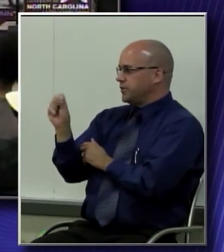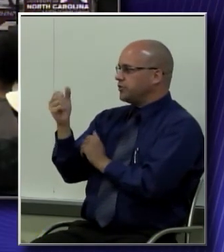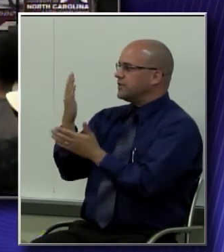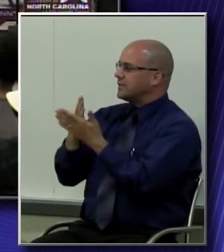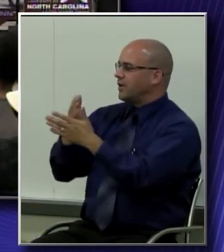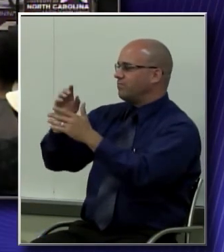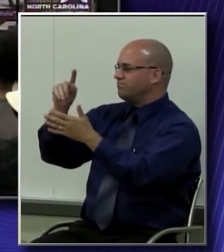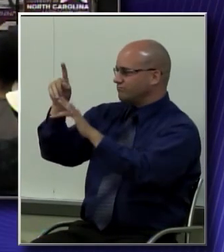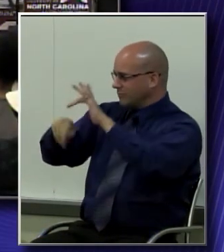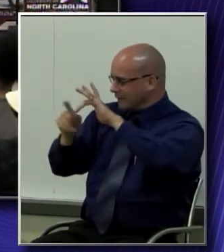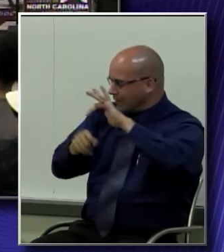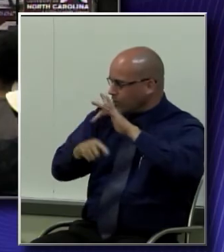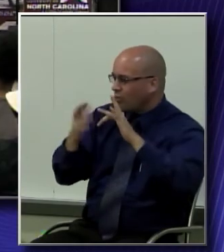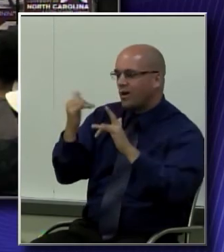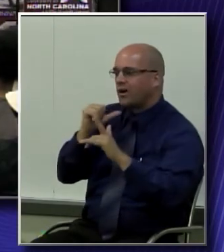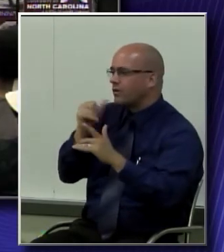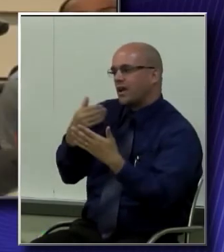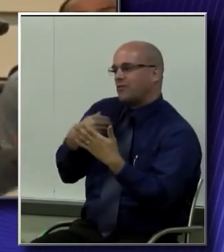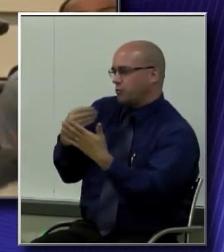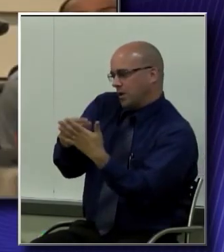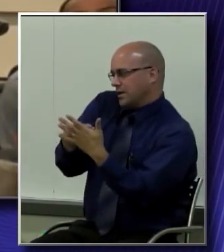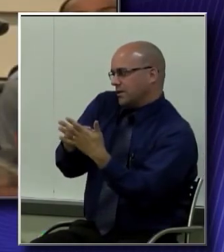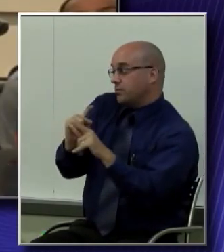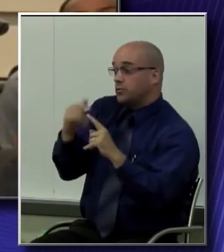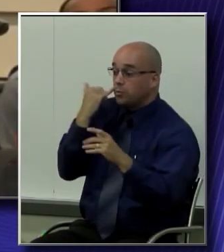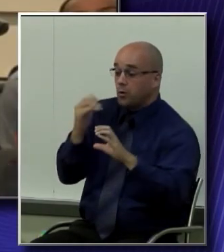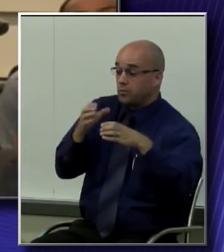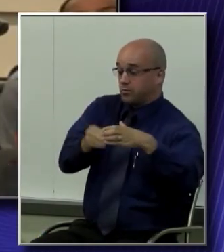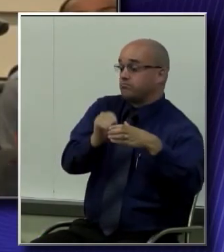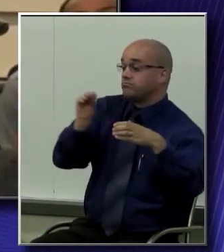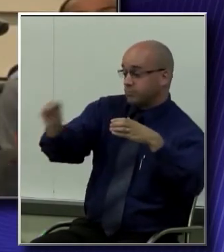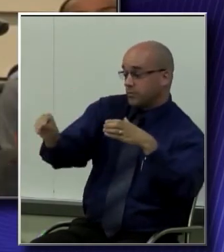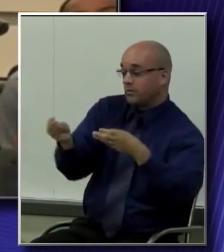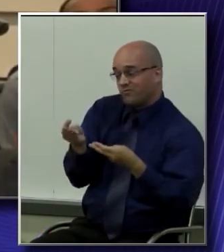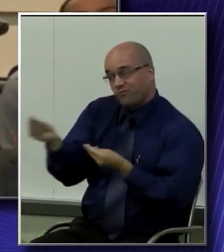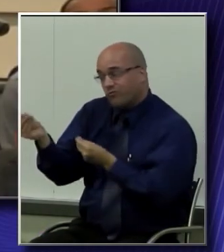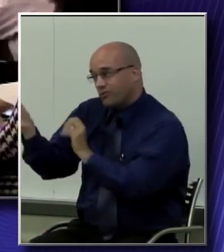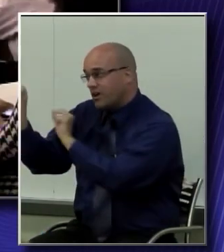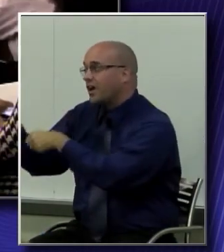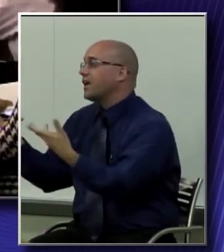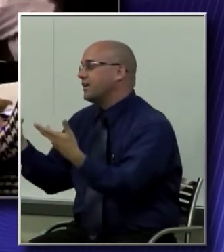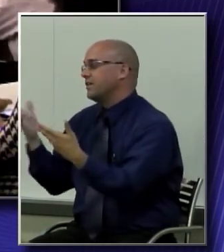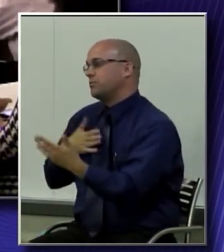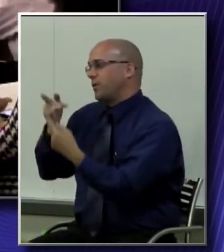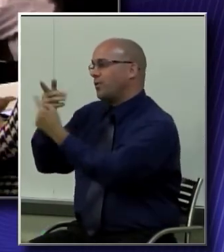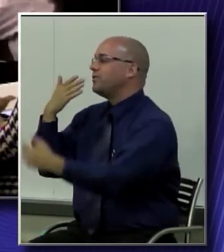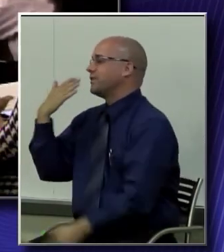expand themselves. So, thank you. Thank you.